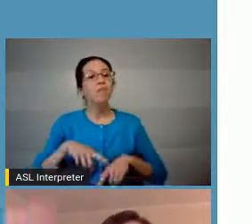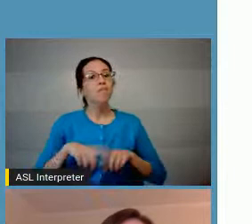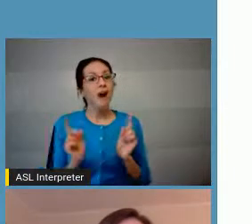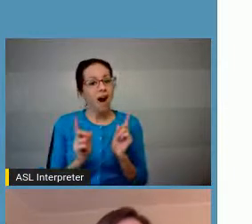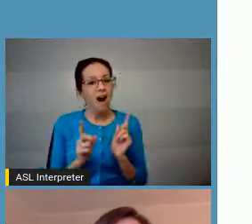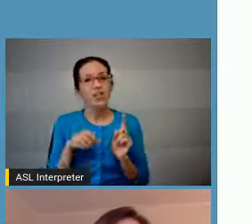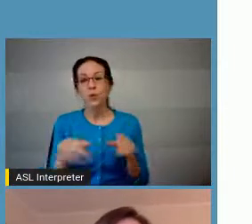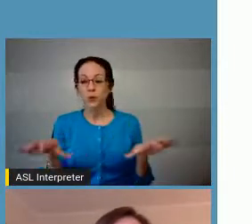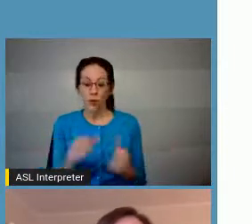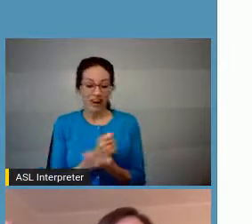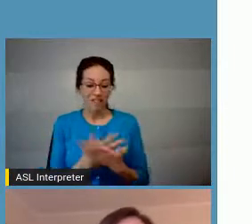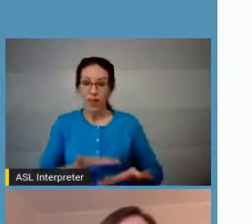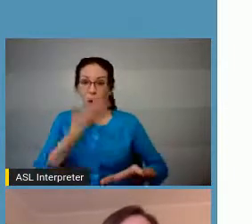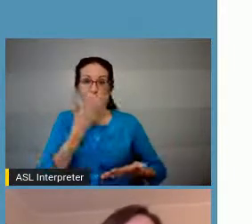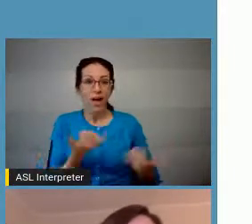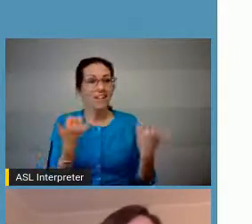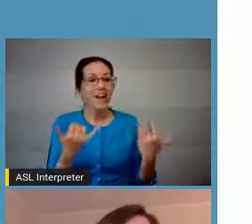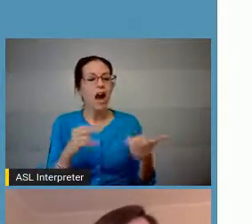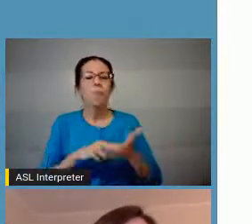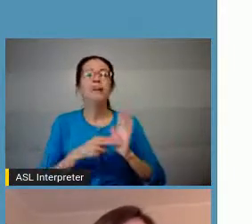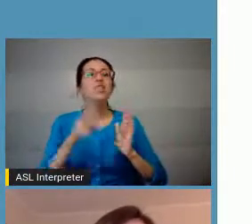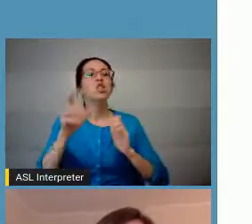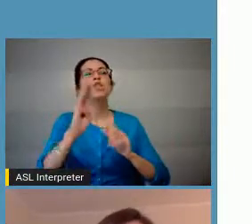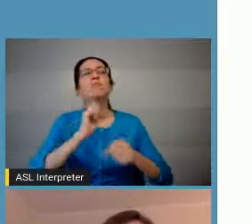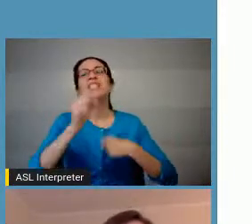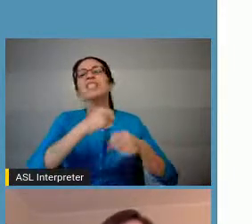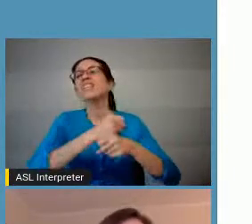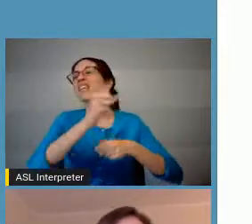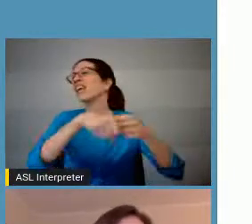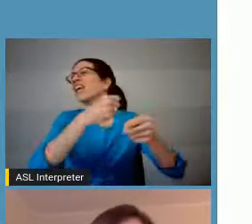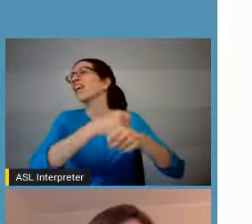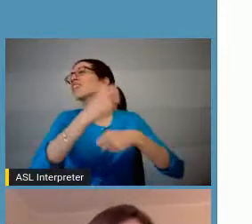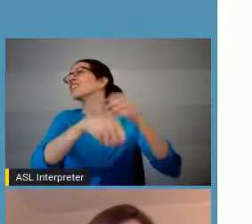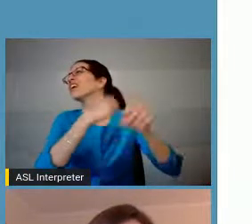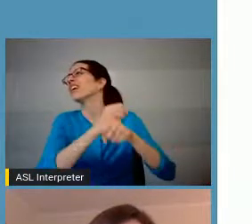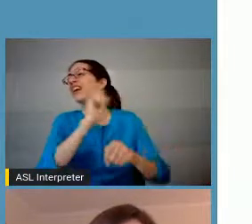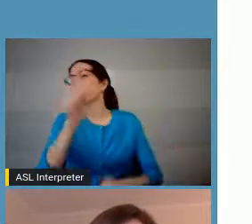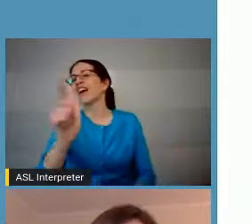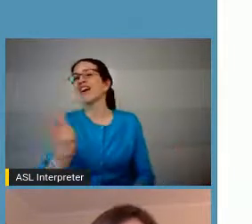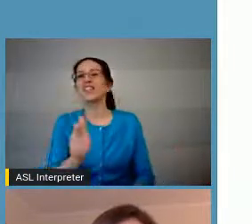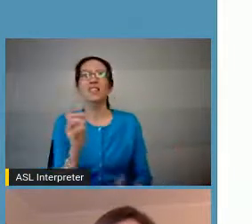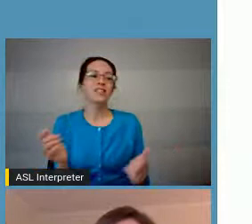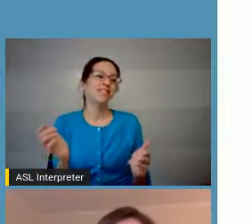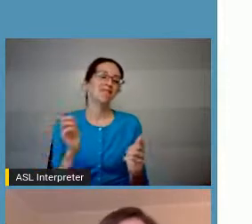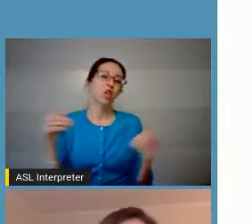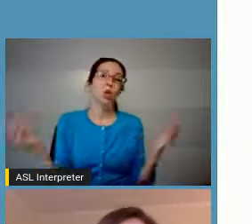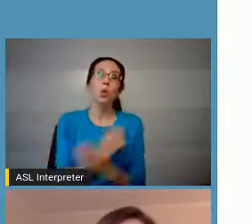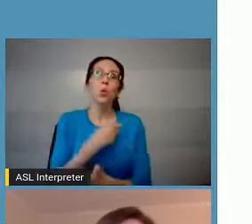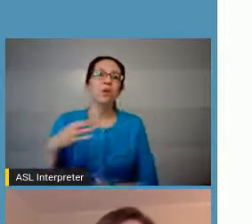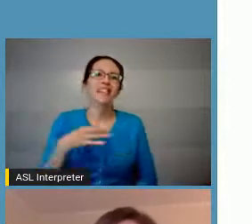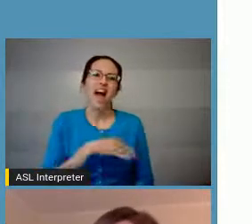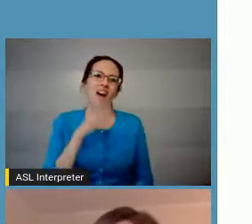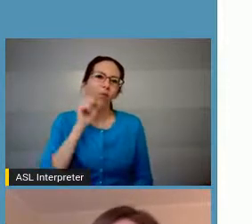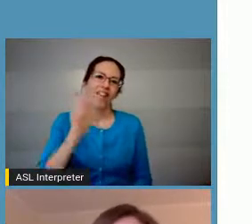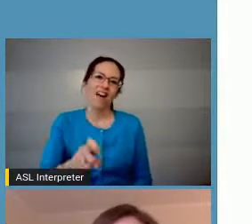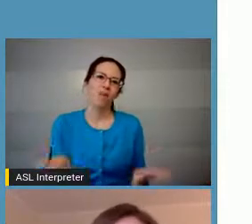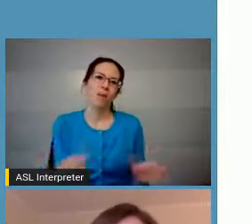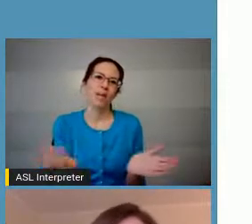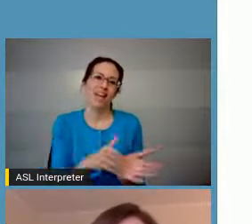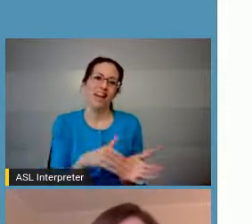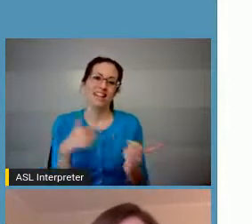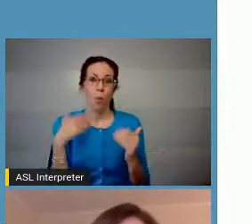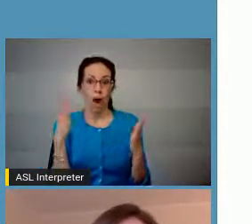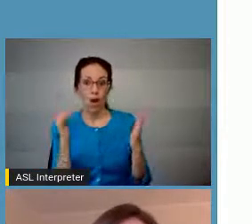so well now that hopefully it will be years and years before the people who follow in your footsteps will have to even imagine such a thing. So I hope this has